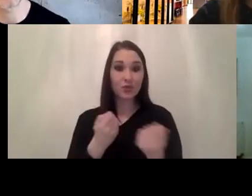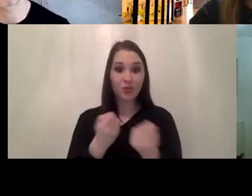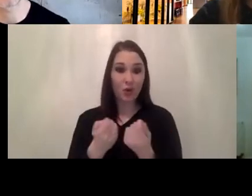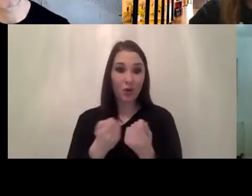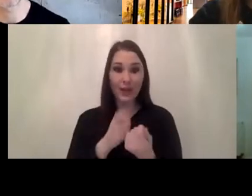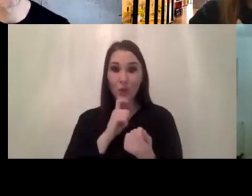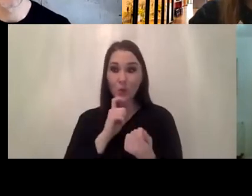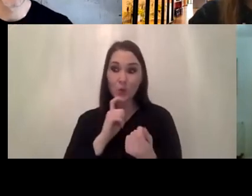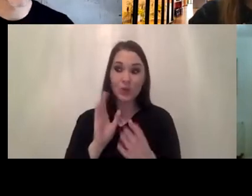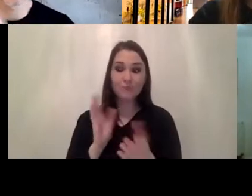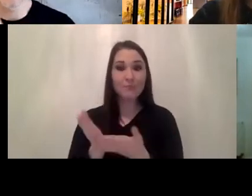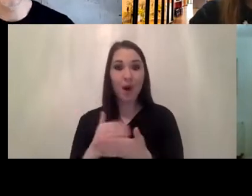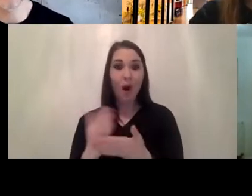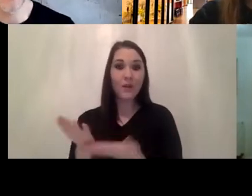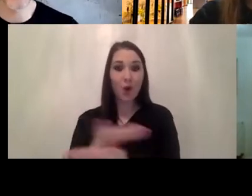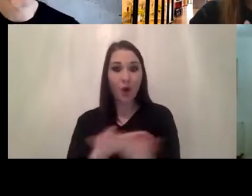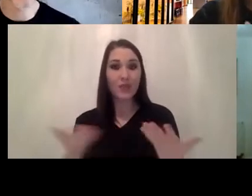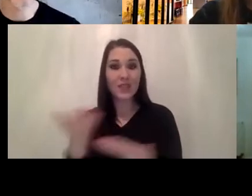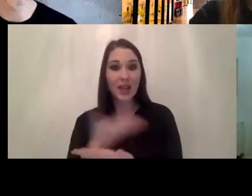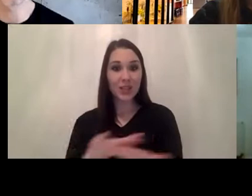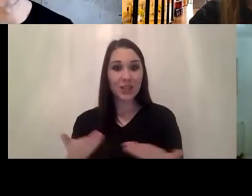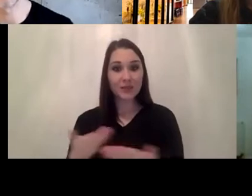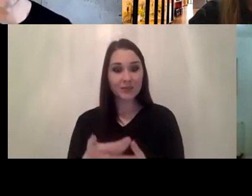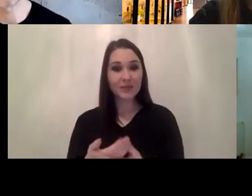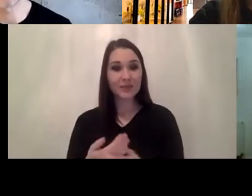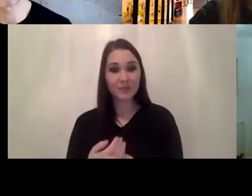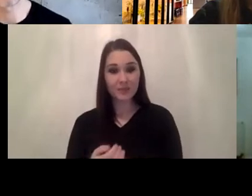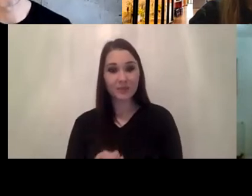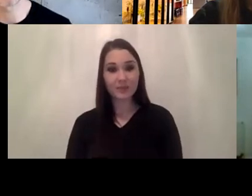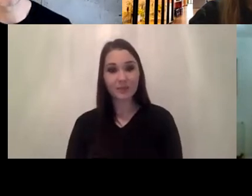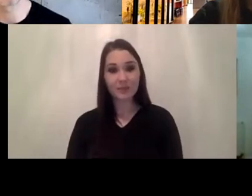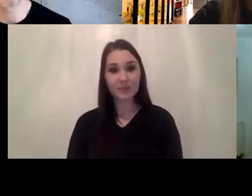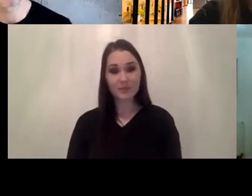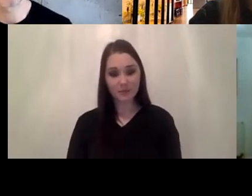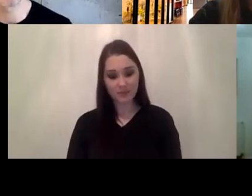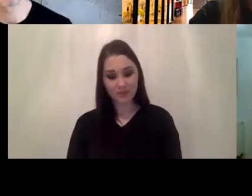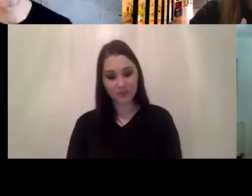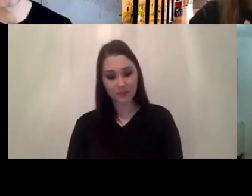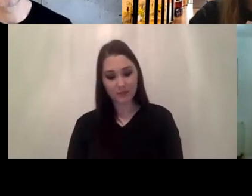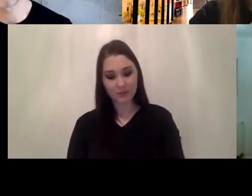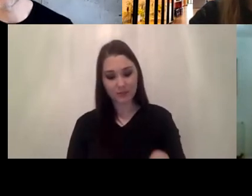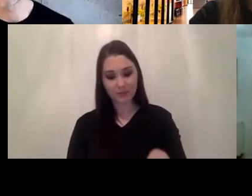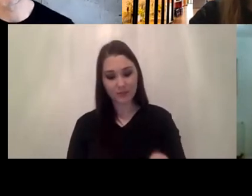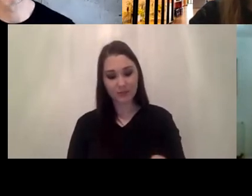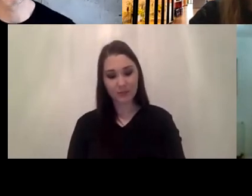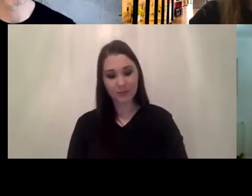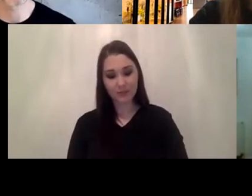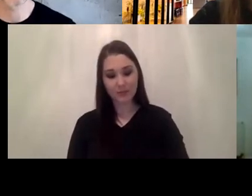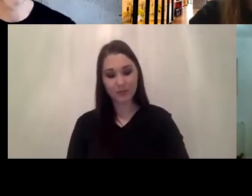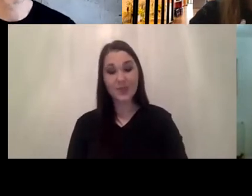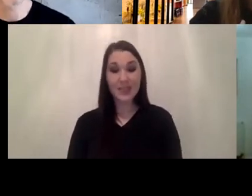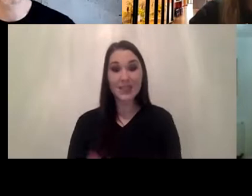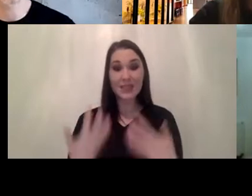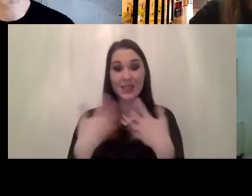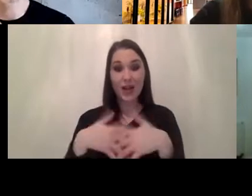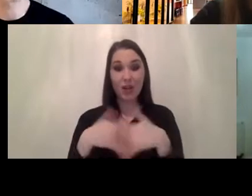of the conversation. And there's even more, I mean, it's a bit on the fringes of where the, you know, technology is right now,